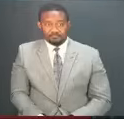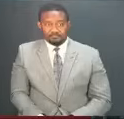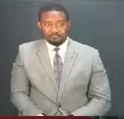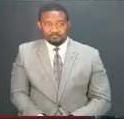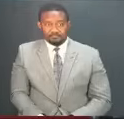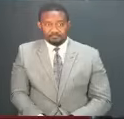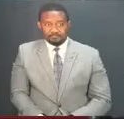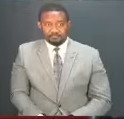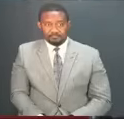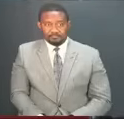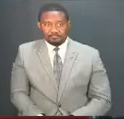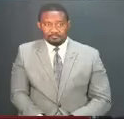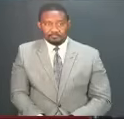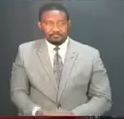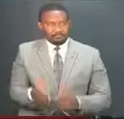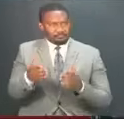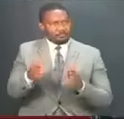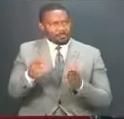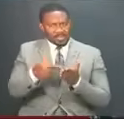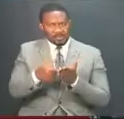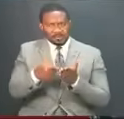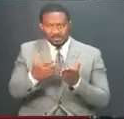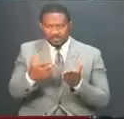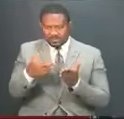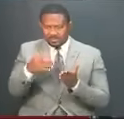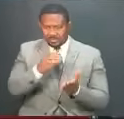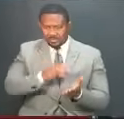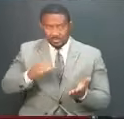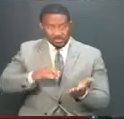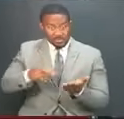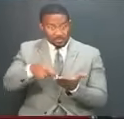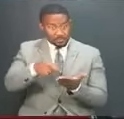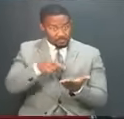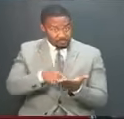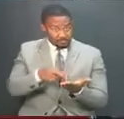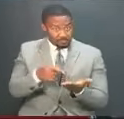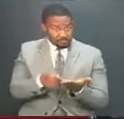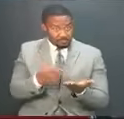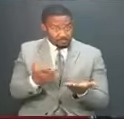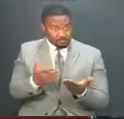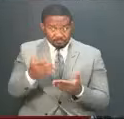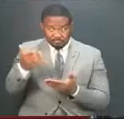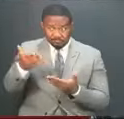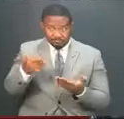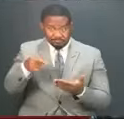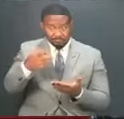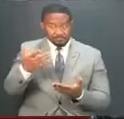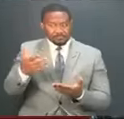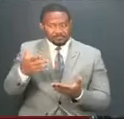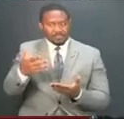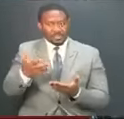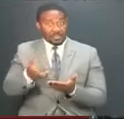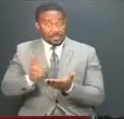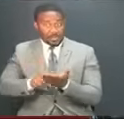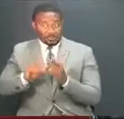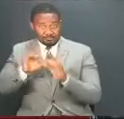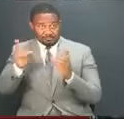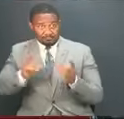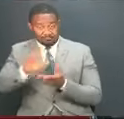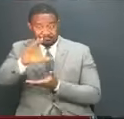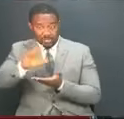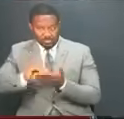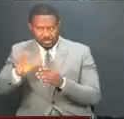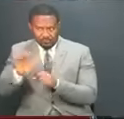Speaker, allow me to present your committee's report. I invite, Mr. Speaker, with your leave, for Hansard